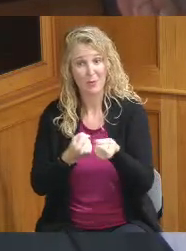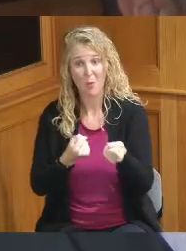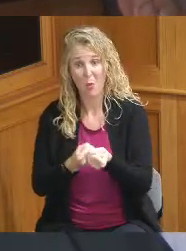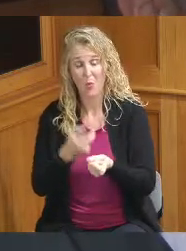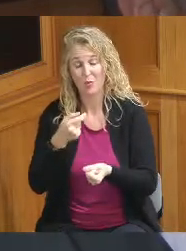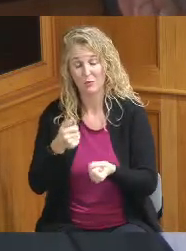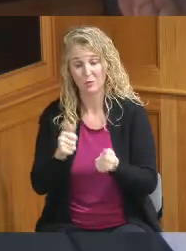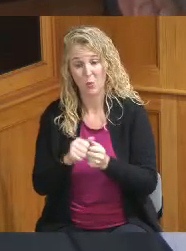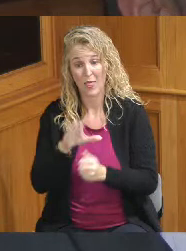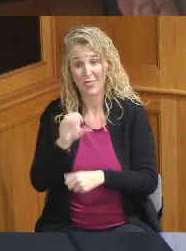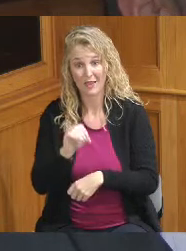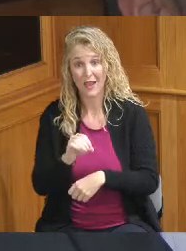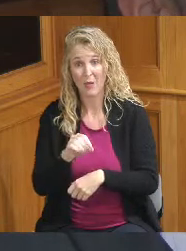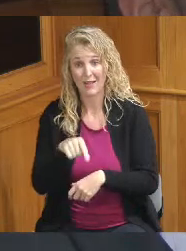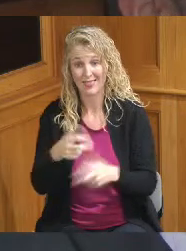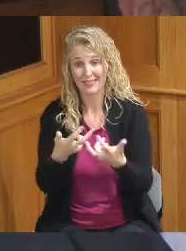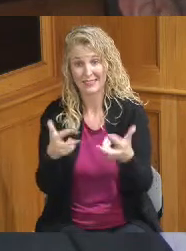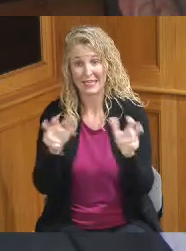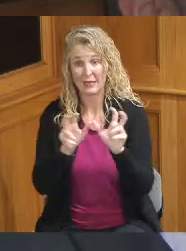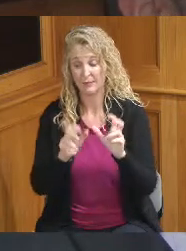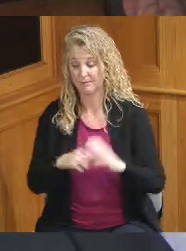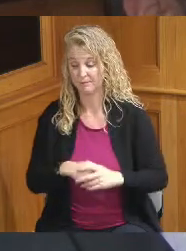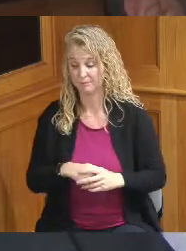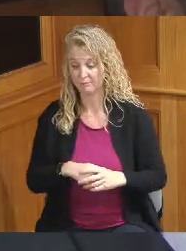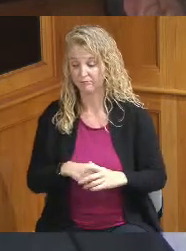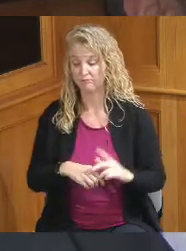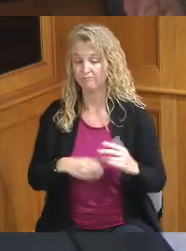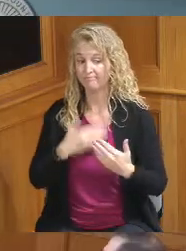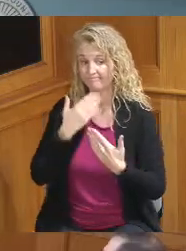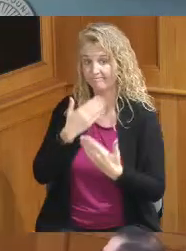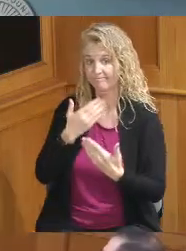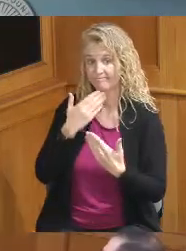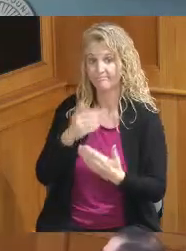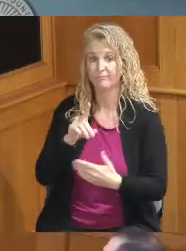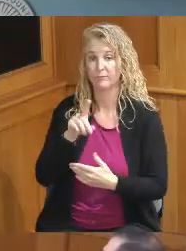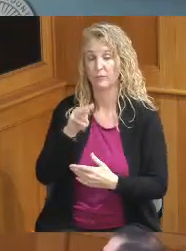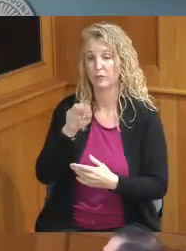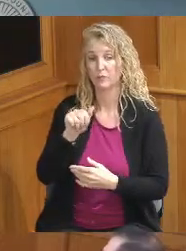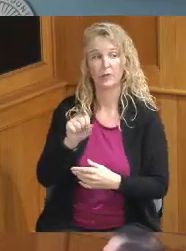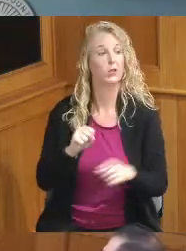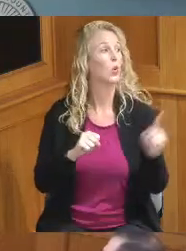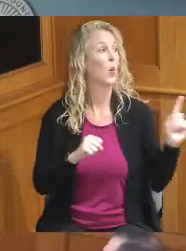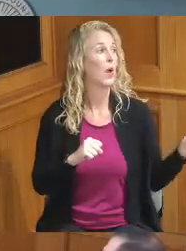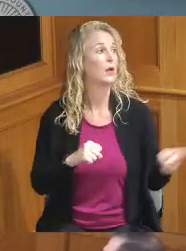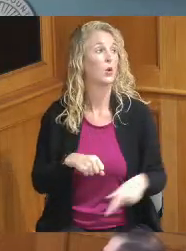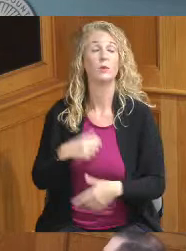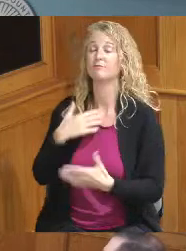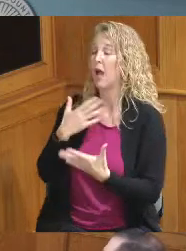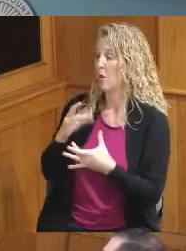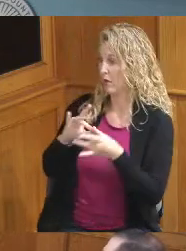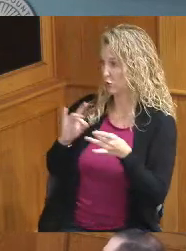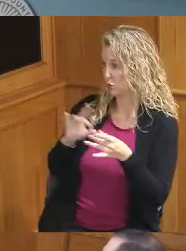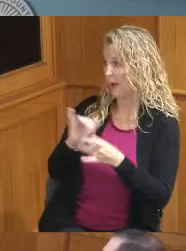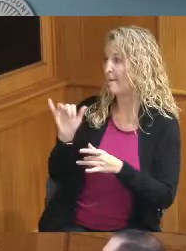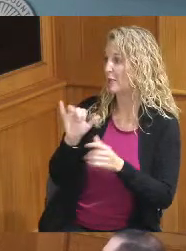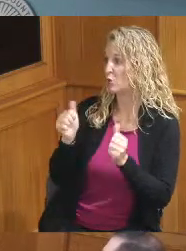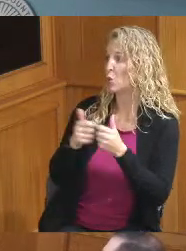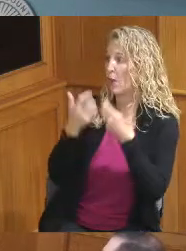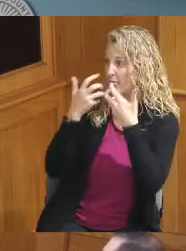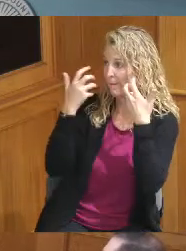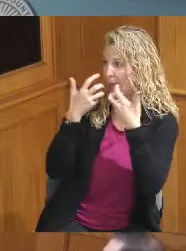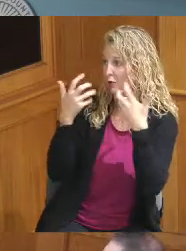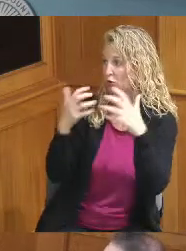county's asset, which is the stadium. Thank you. Thank you. Commissioner Dumas? Thank you. I also wanted to comment about the stadium